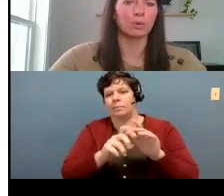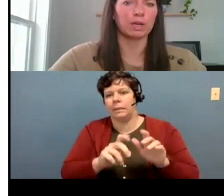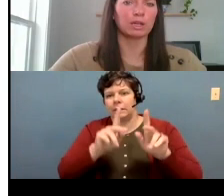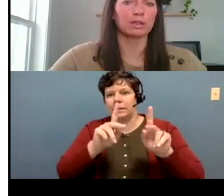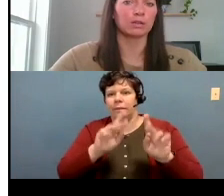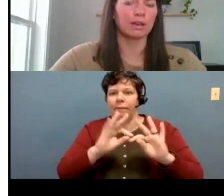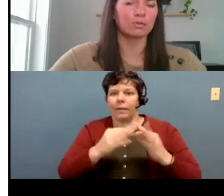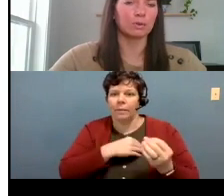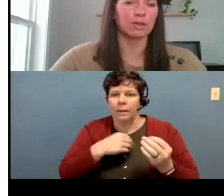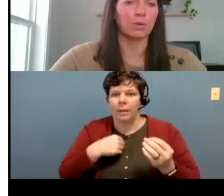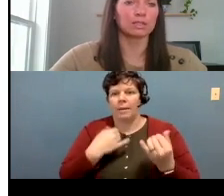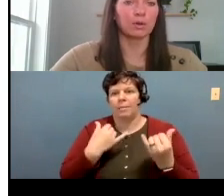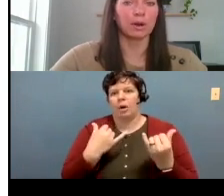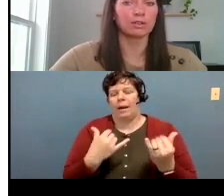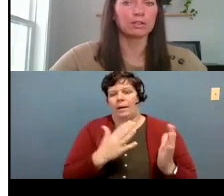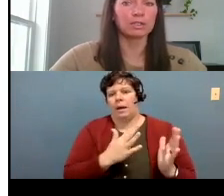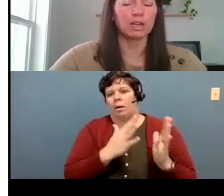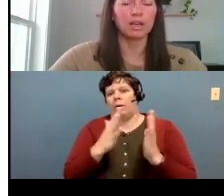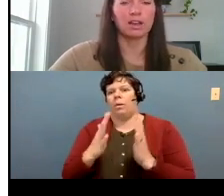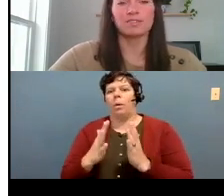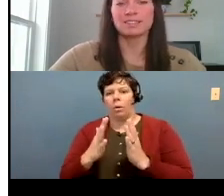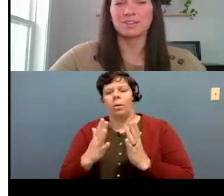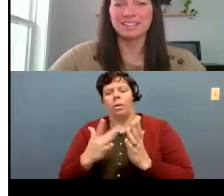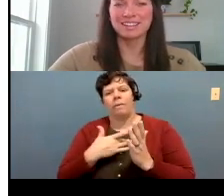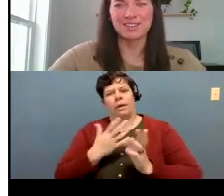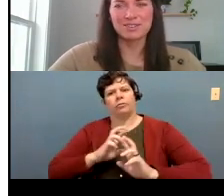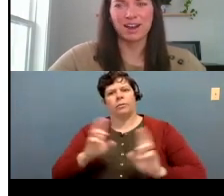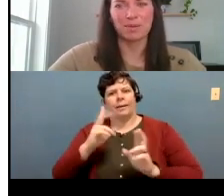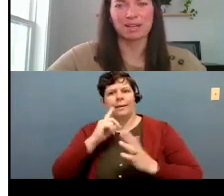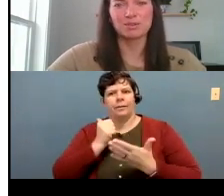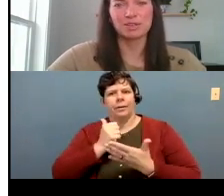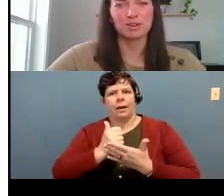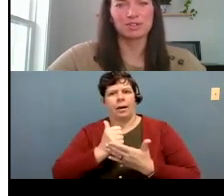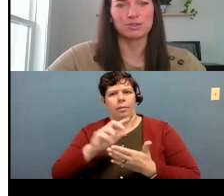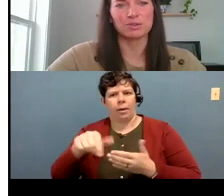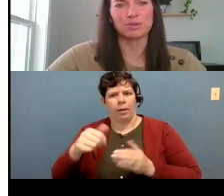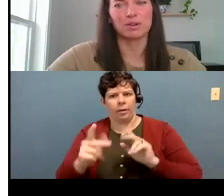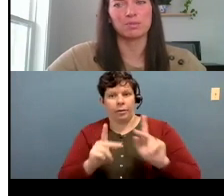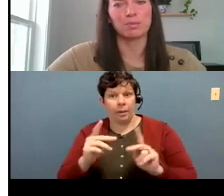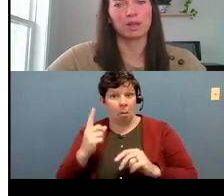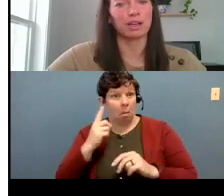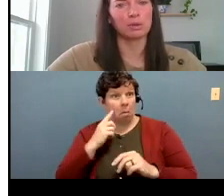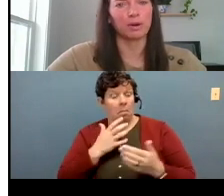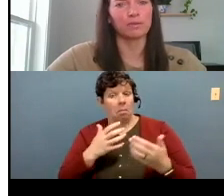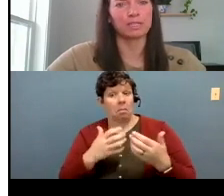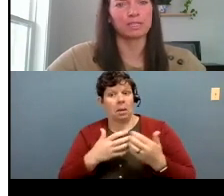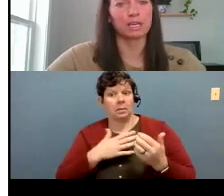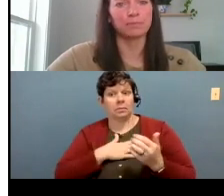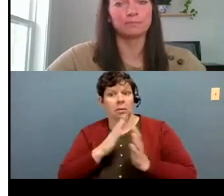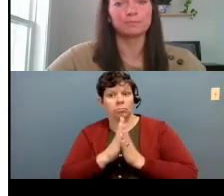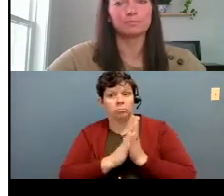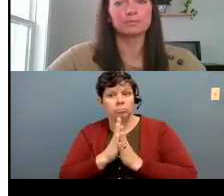at a point in their life where they want to help others. And if that sounds like you, I do encourage you to apply to be part of